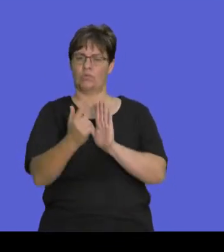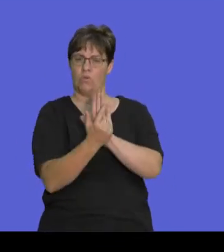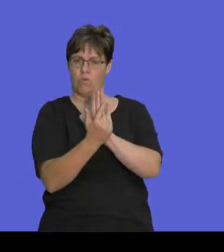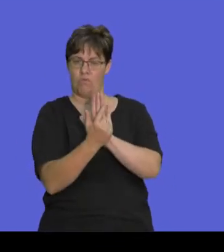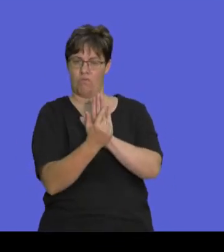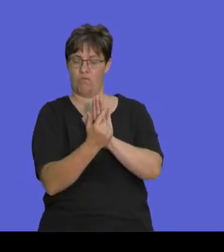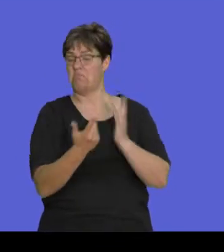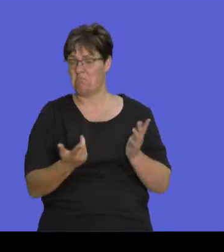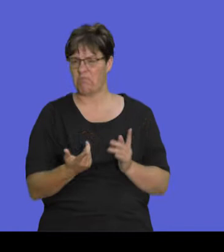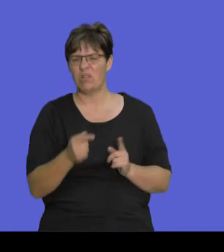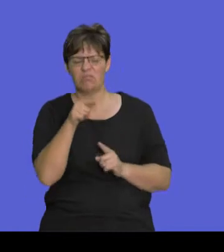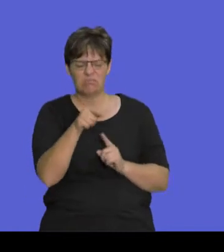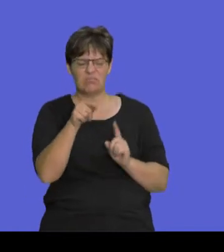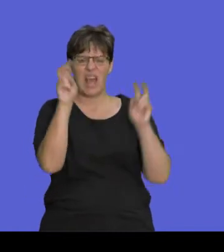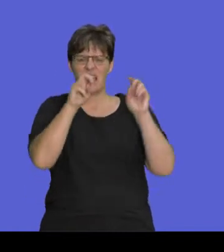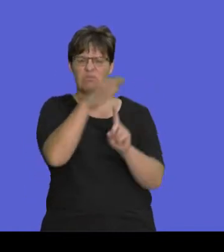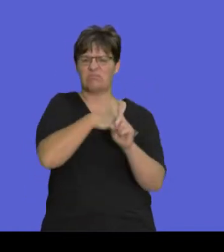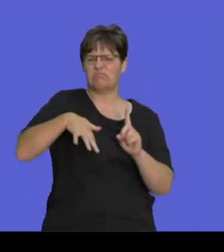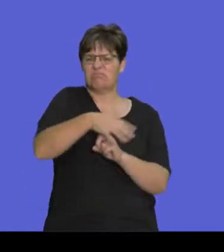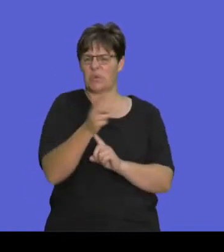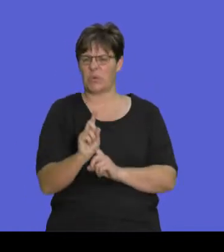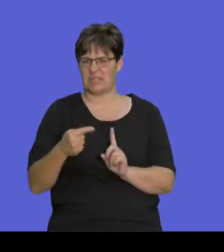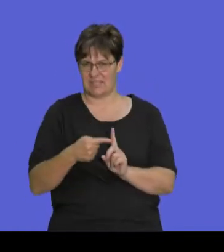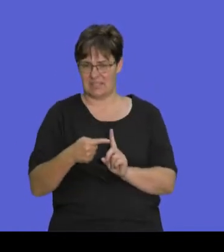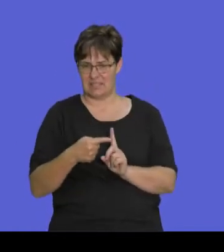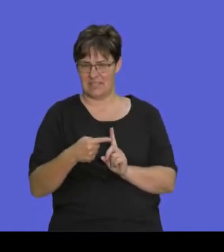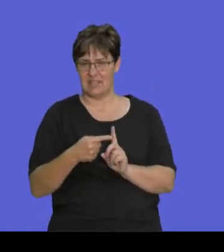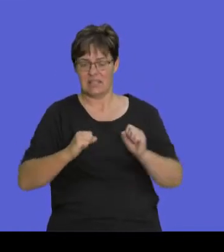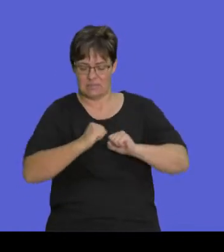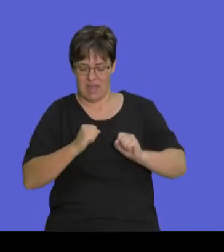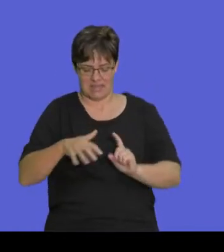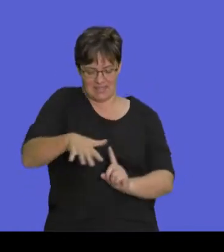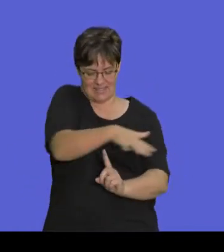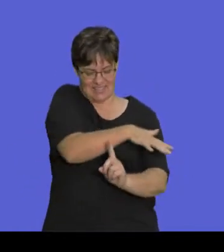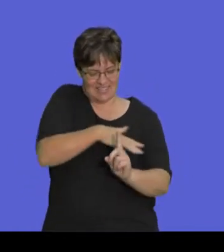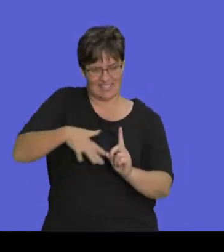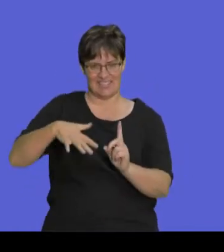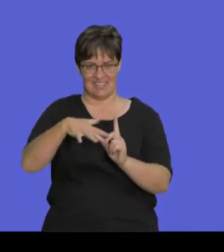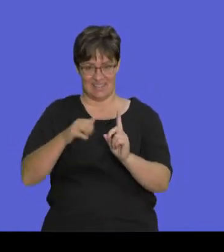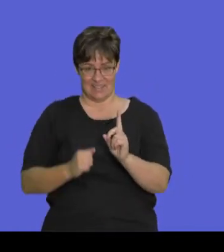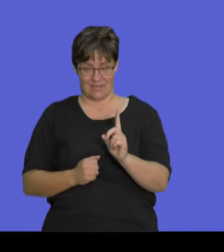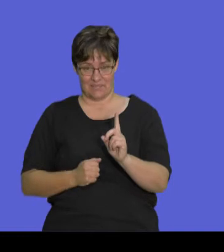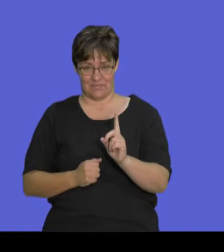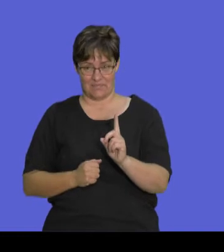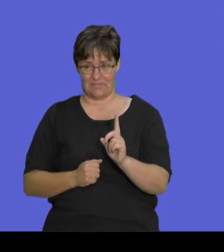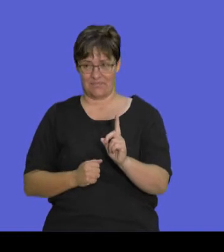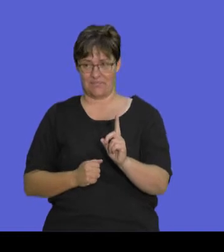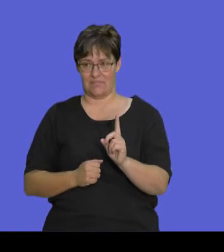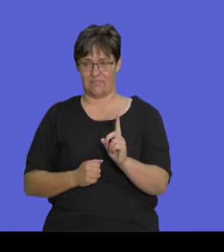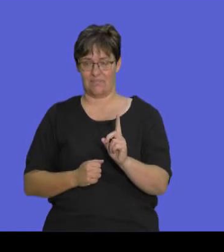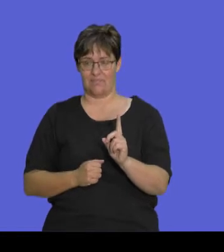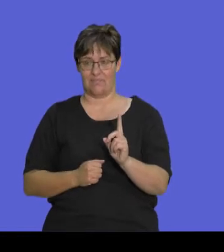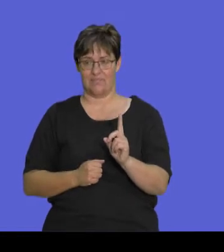we spoke about what an electric field is. So this is a region in space, okay? So this